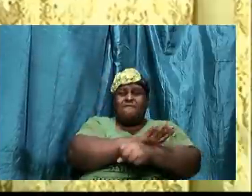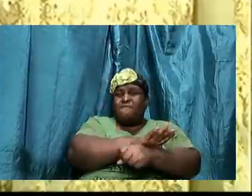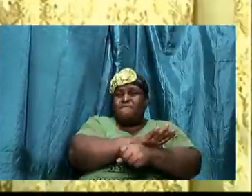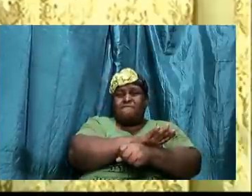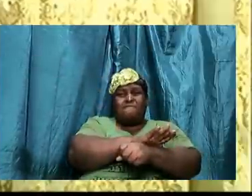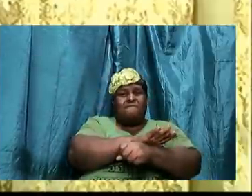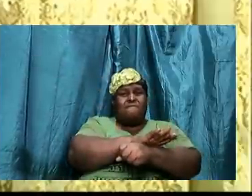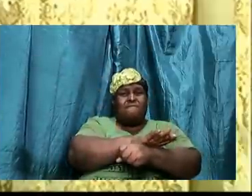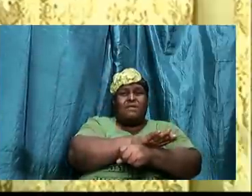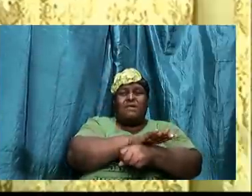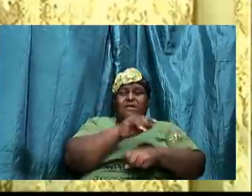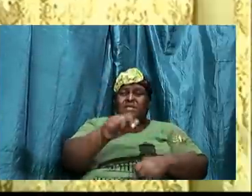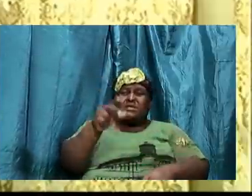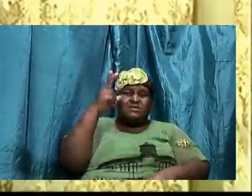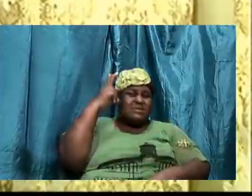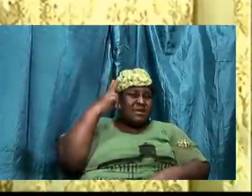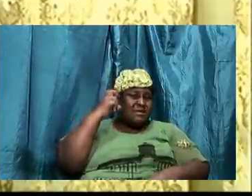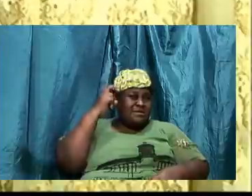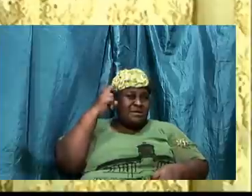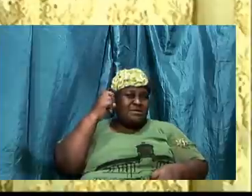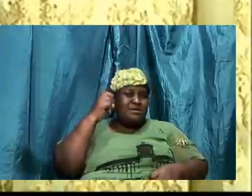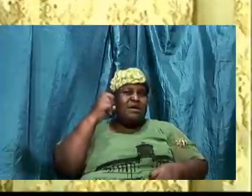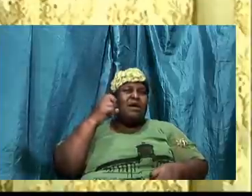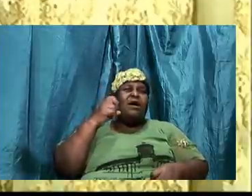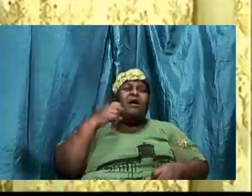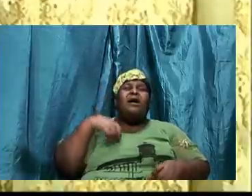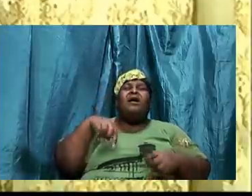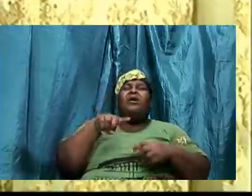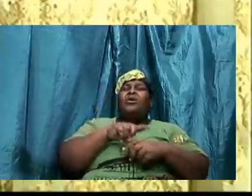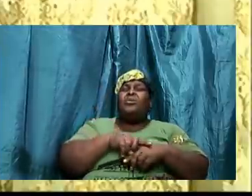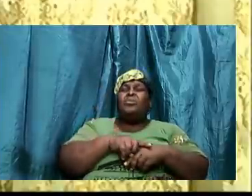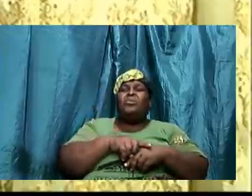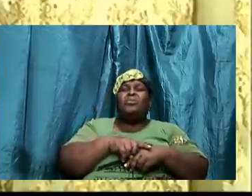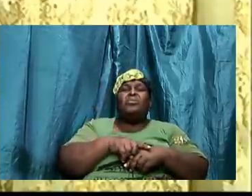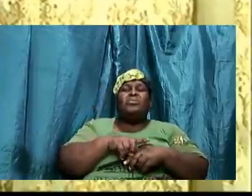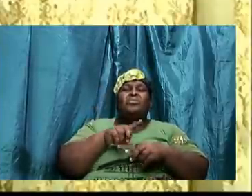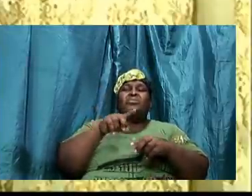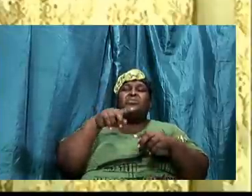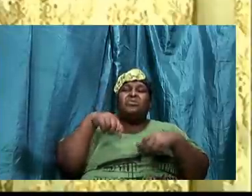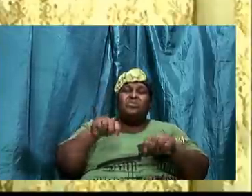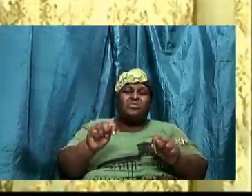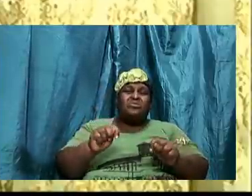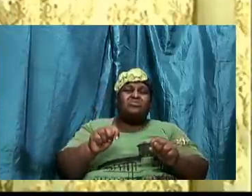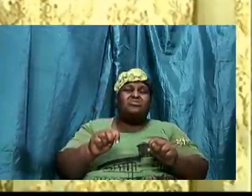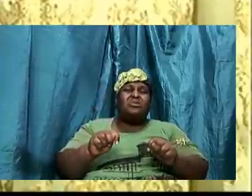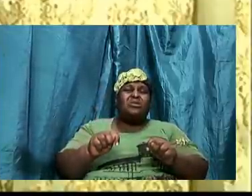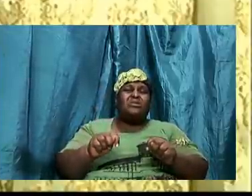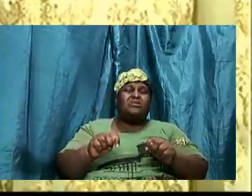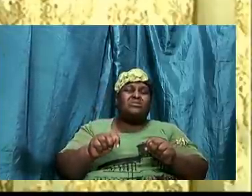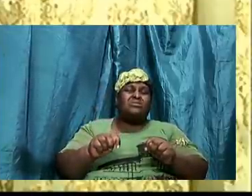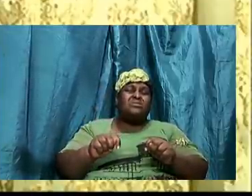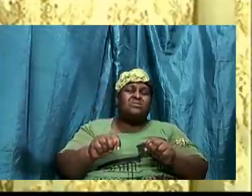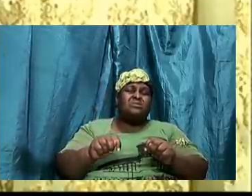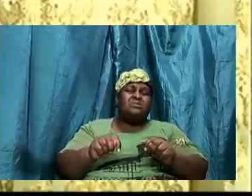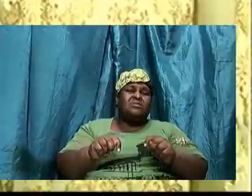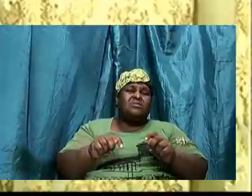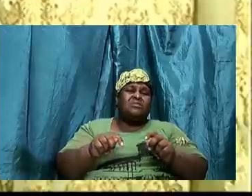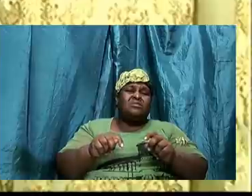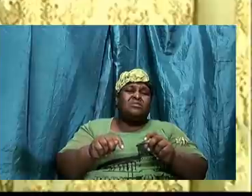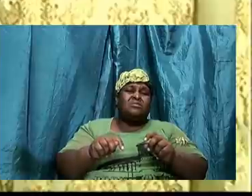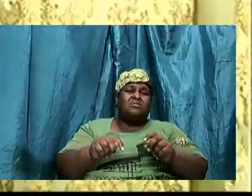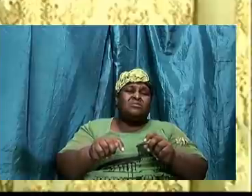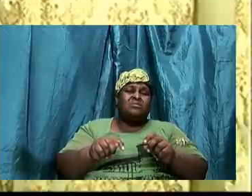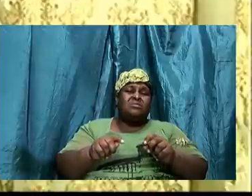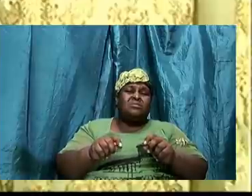we don't have power, we cannot deal with this enemy. Also in Mark chapter